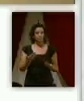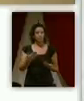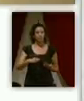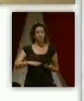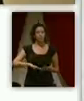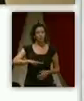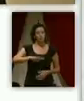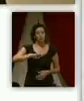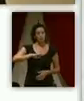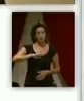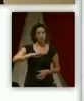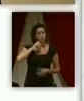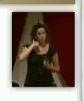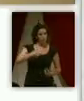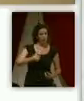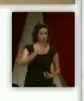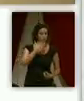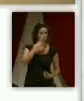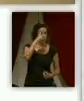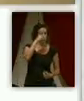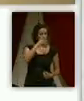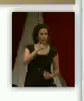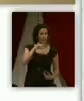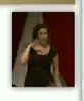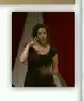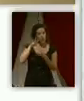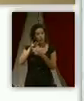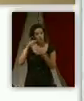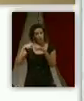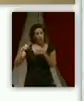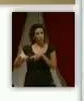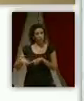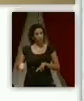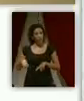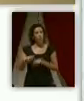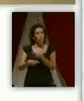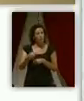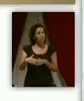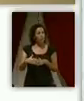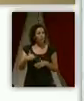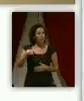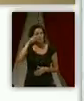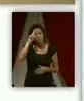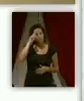When they are associating physical capabilities like